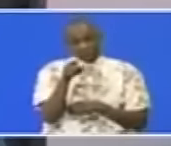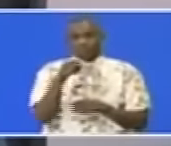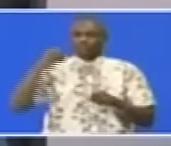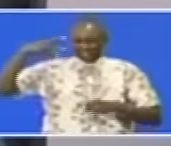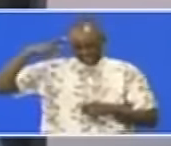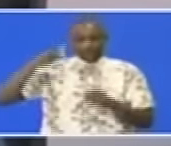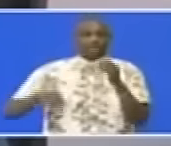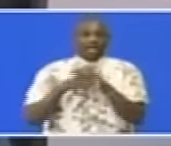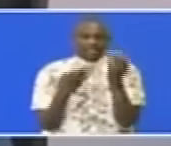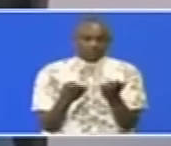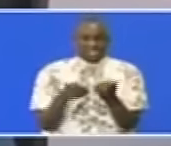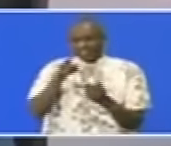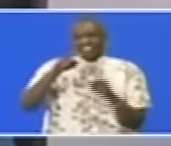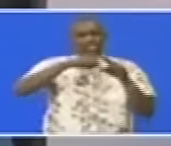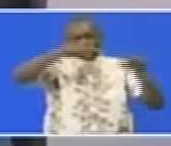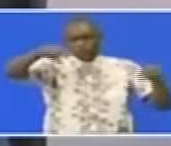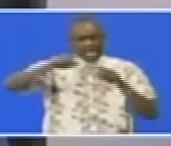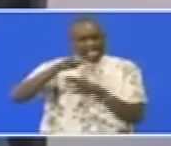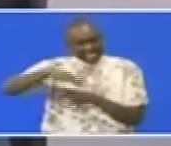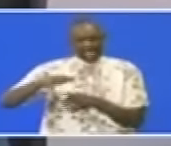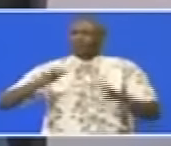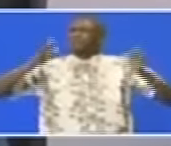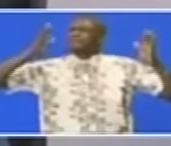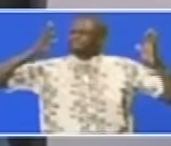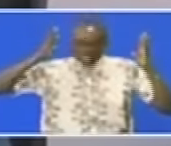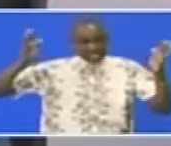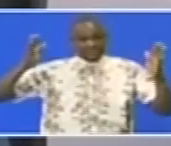pool. The solar plant will be the biggest,